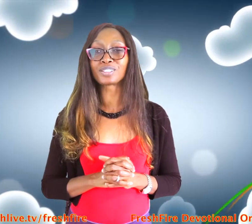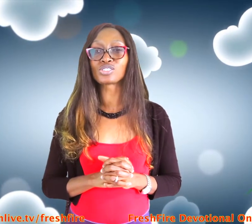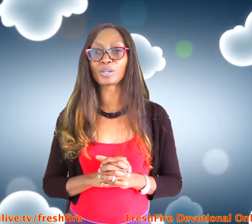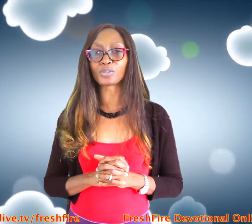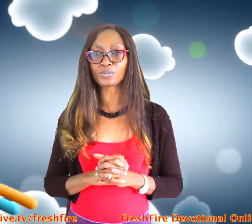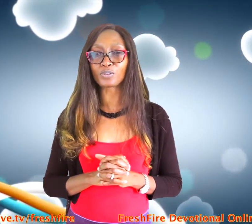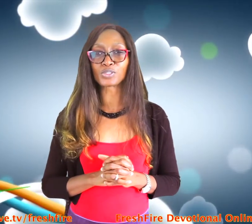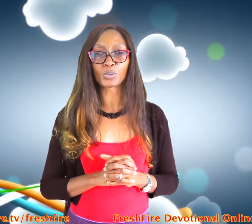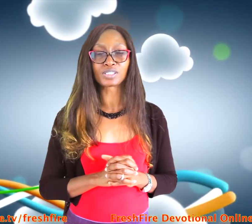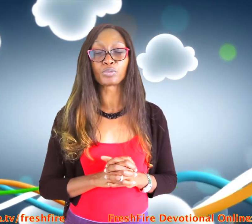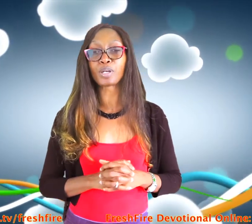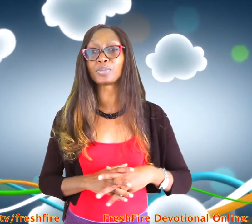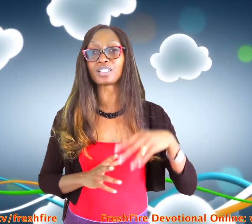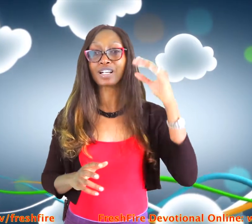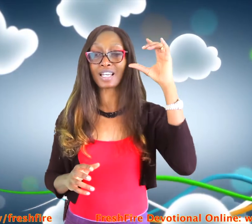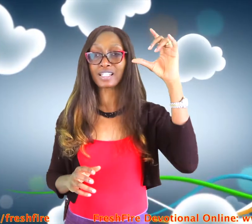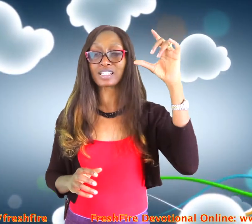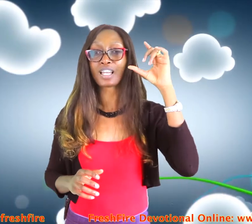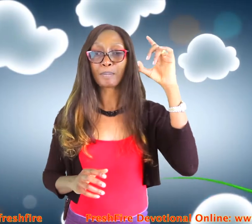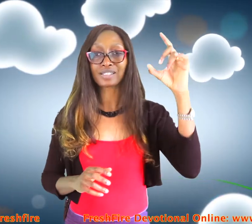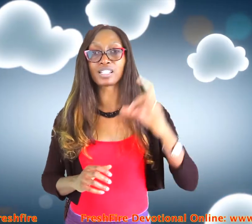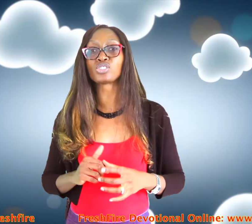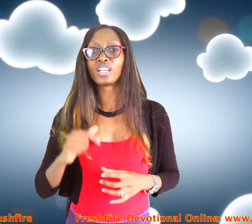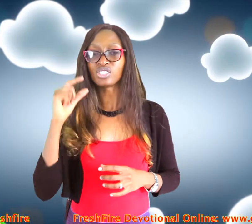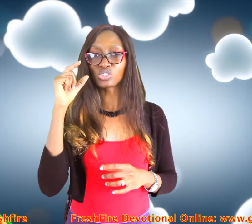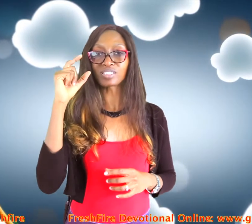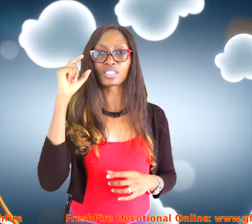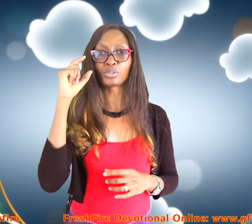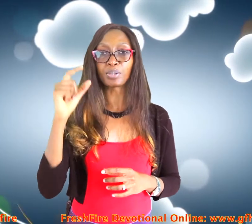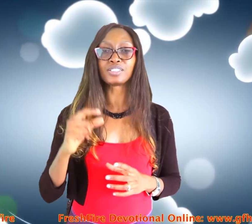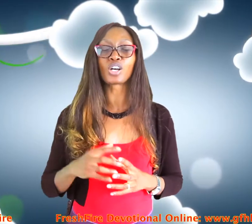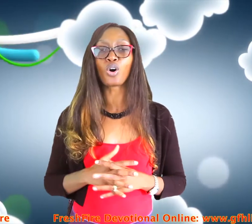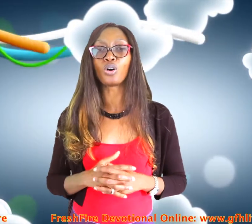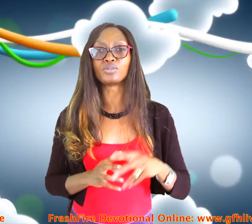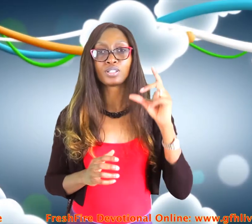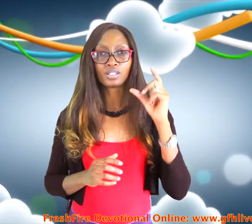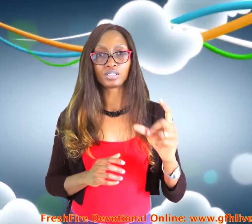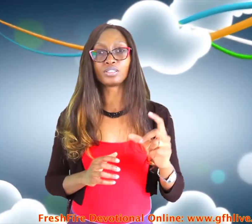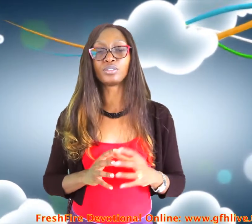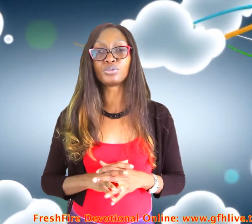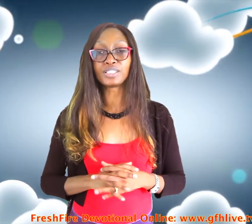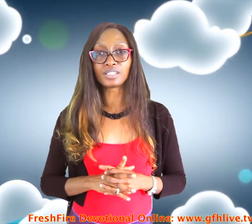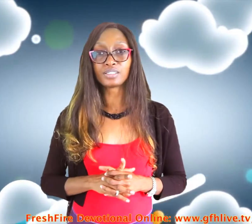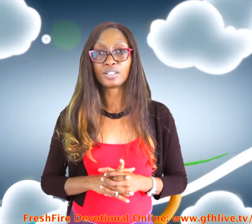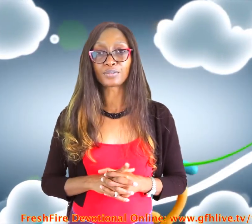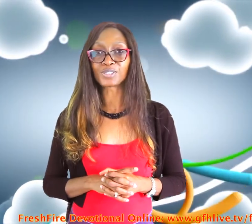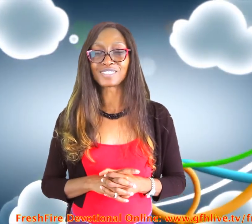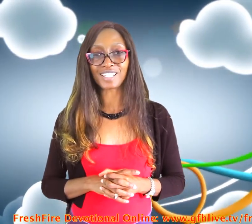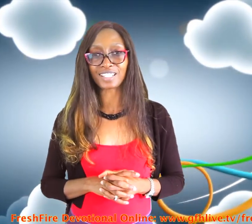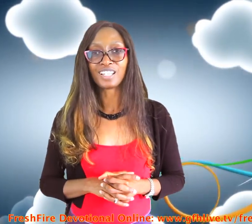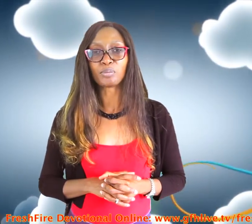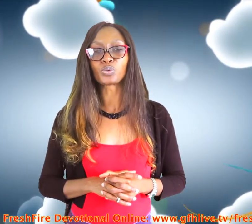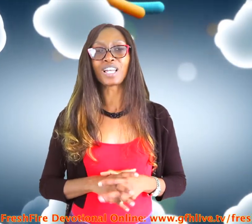1 Corinthians chapter 4 verse 20. Remember that the highlighted passage is just a repeat of the reading